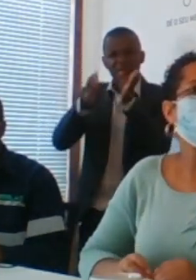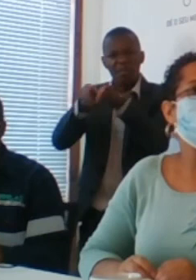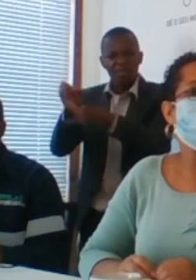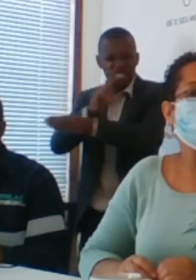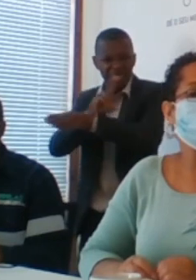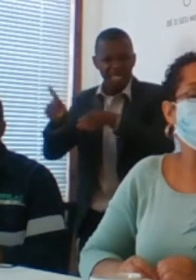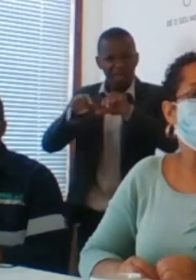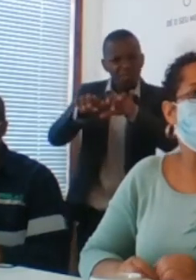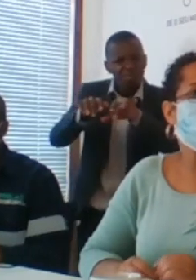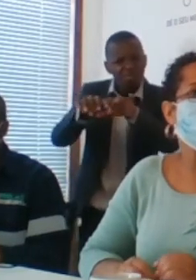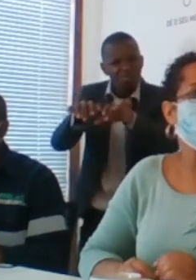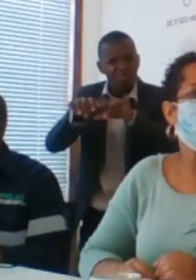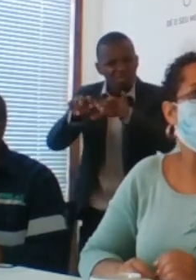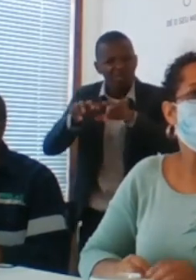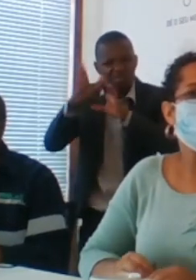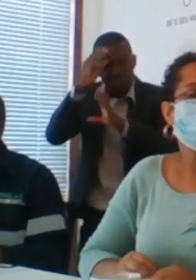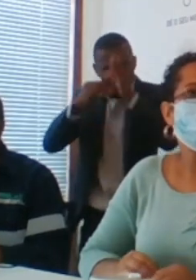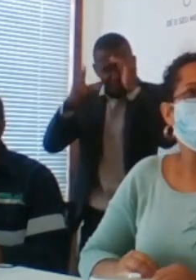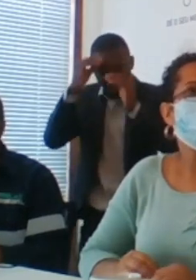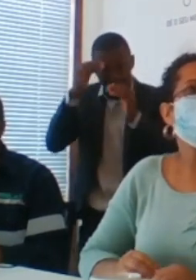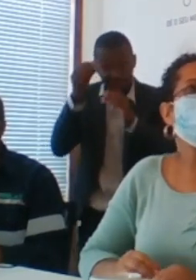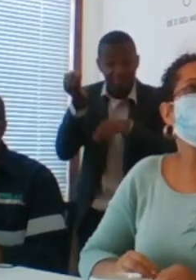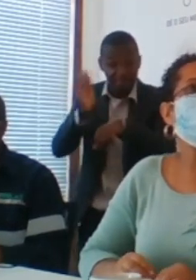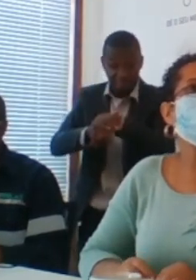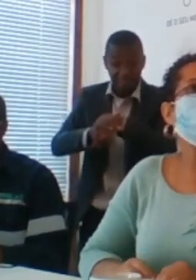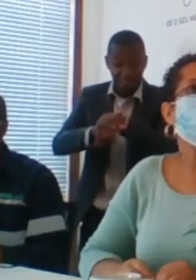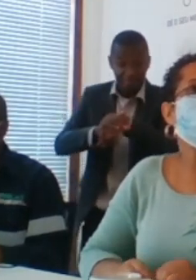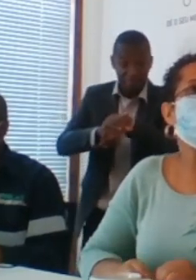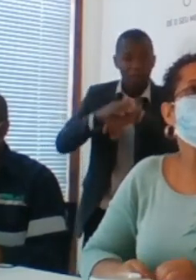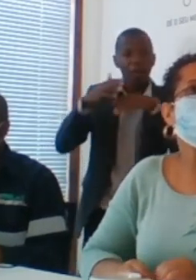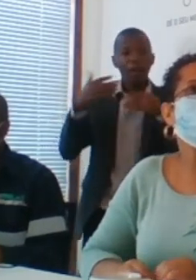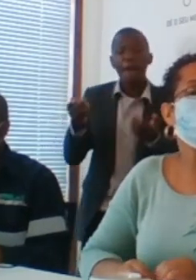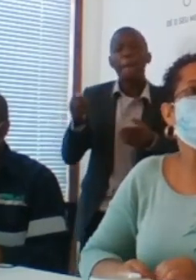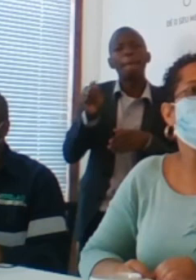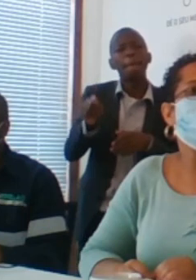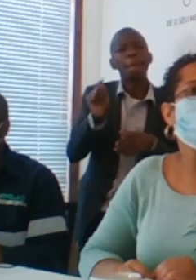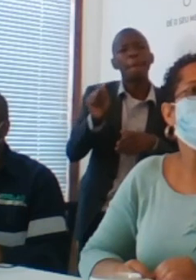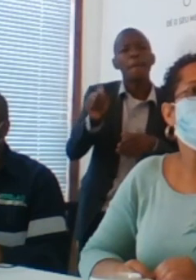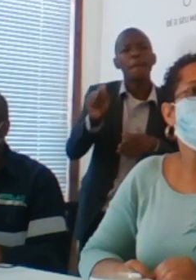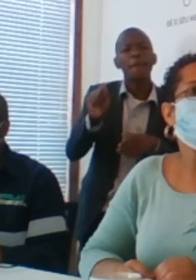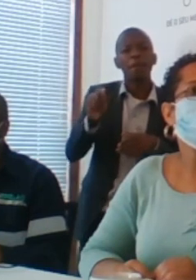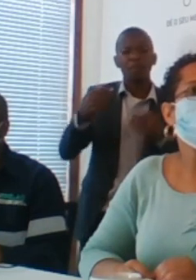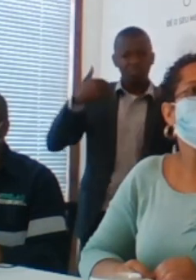And we've got Sifotekinga basically deals with